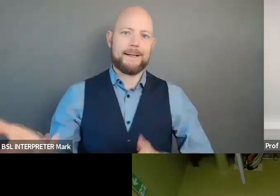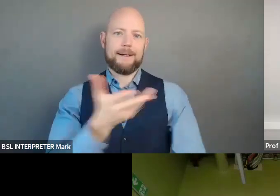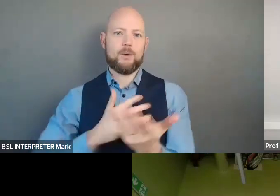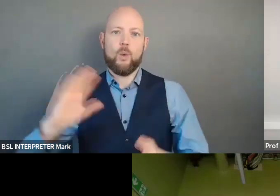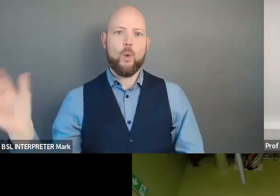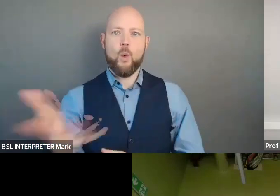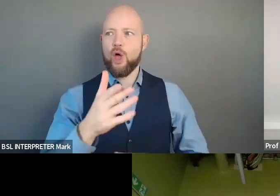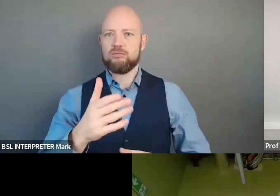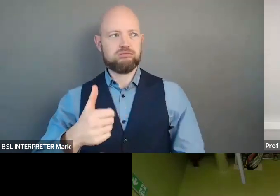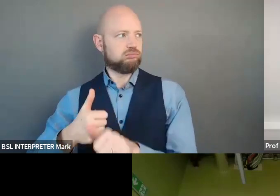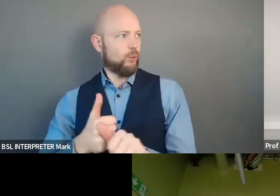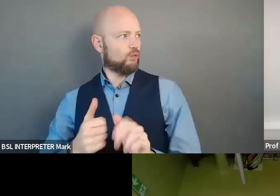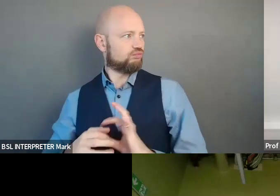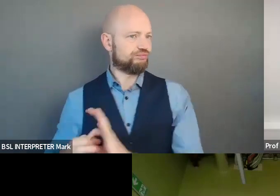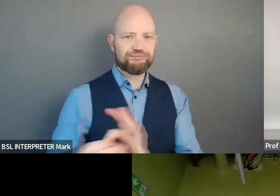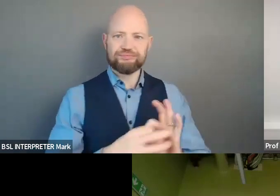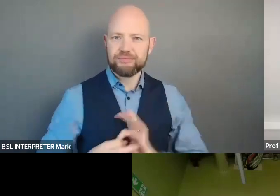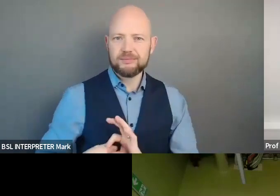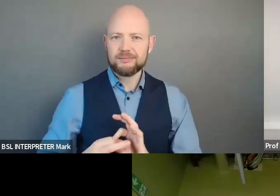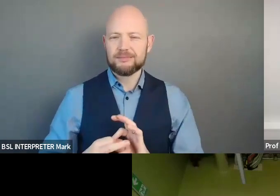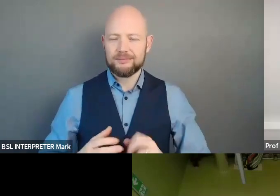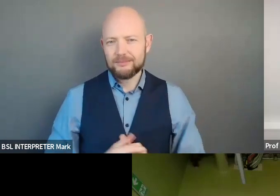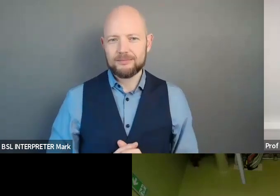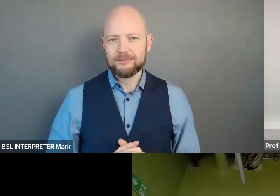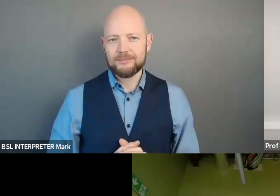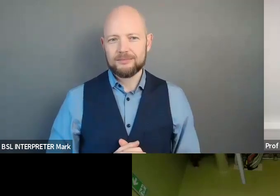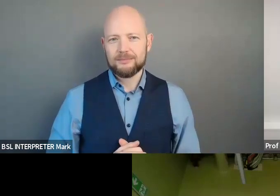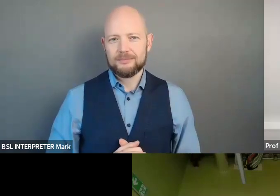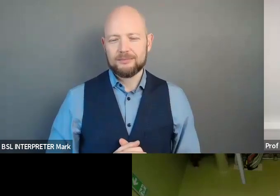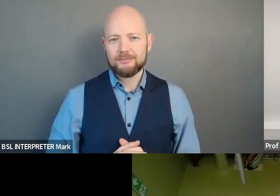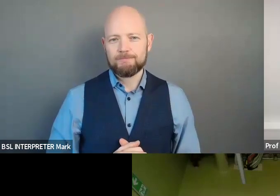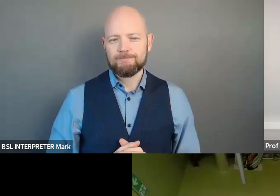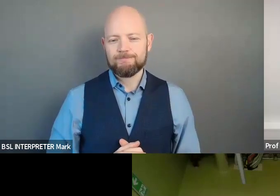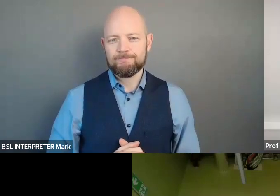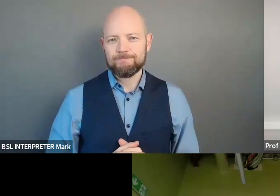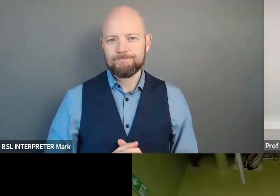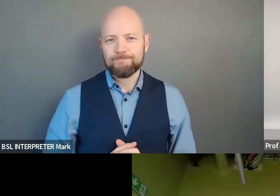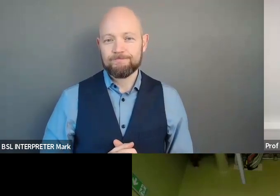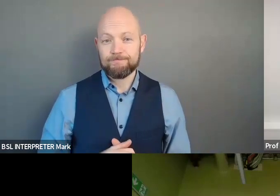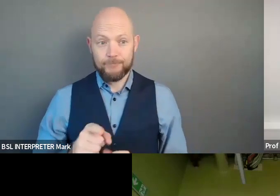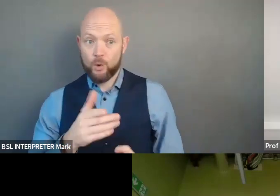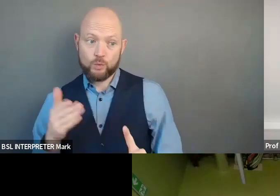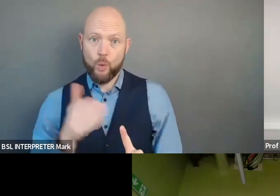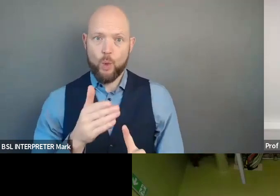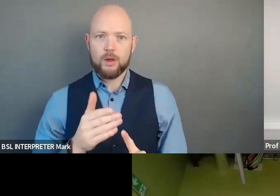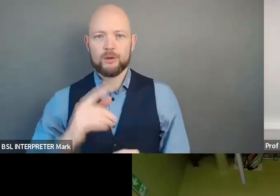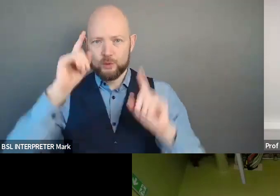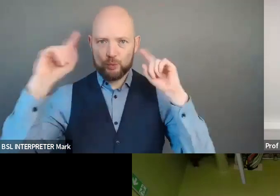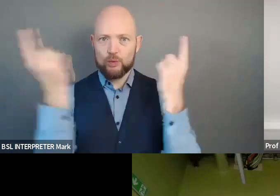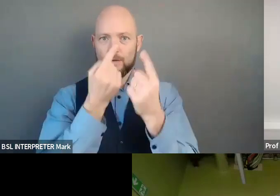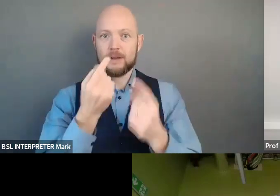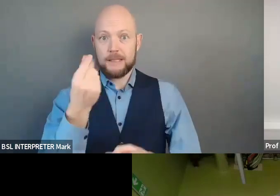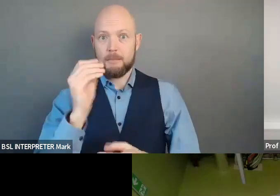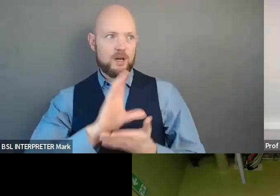all, fundamentally delivers a very large amount of money to universities